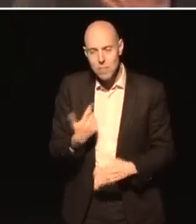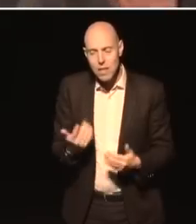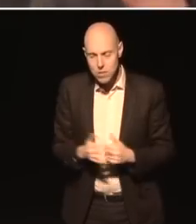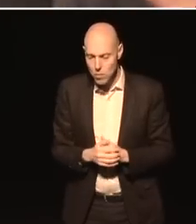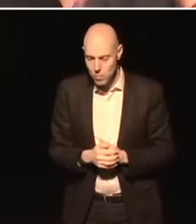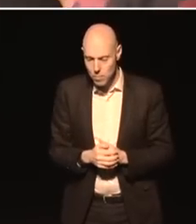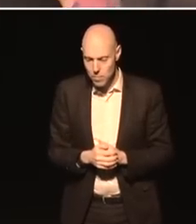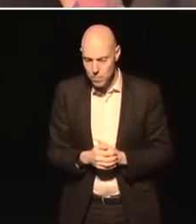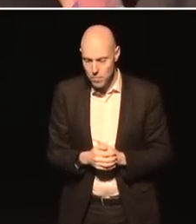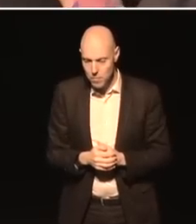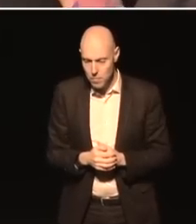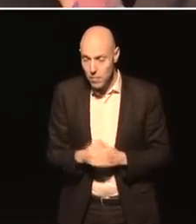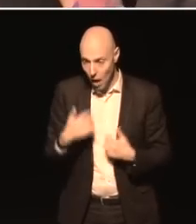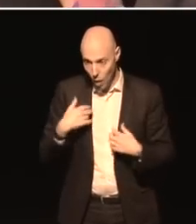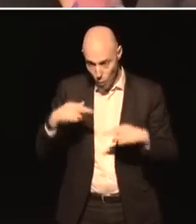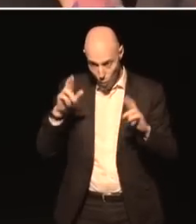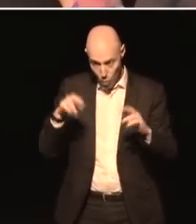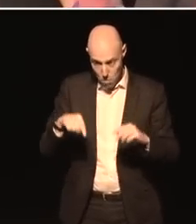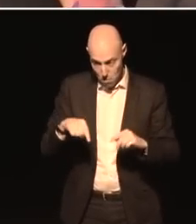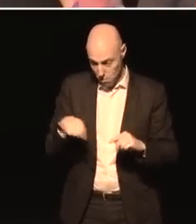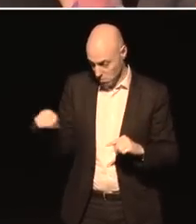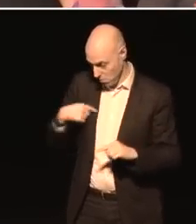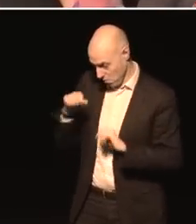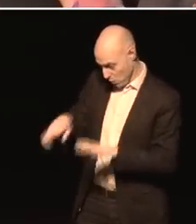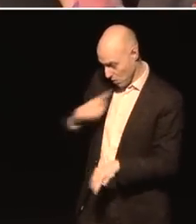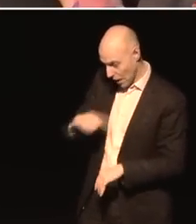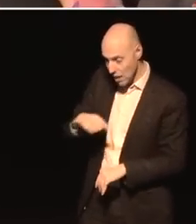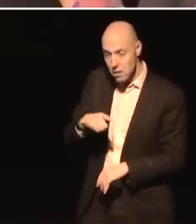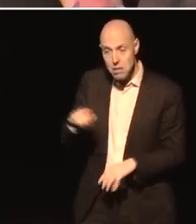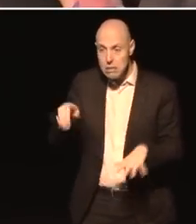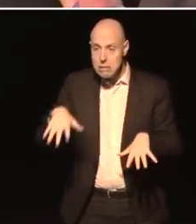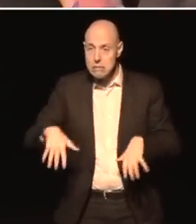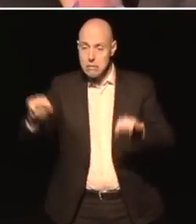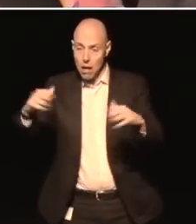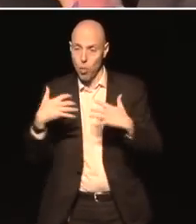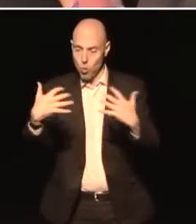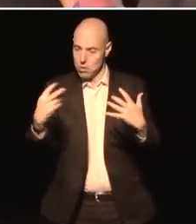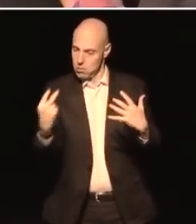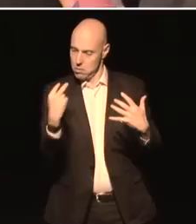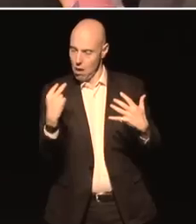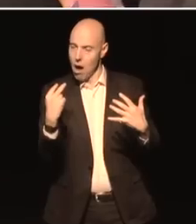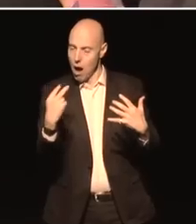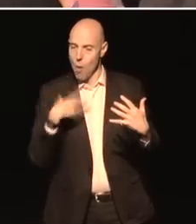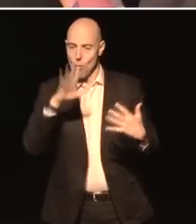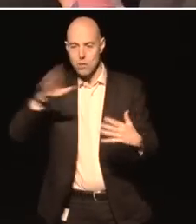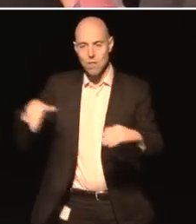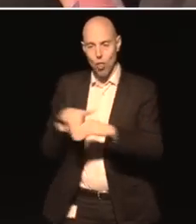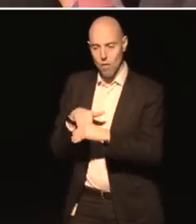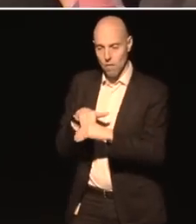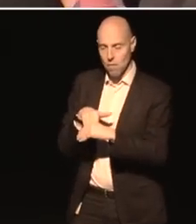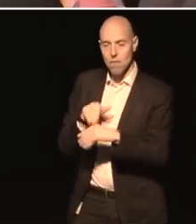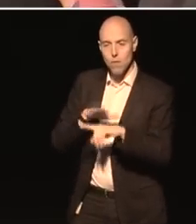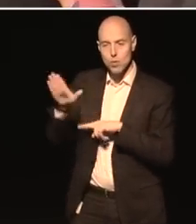to you, that I do hope that, as you say, they start in the audience, they become practitioners, and one day they will become leaders